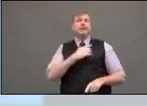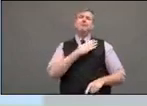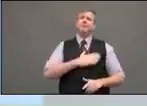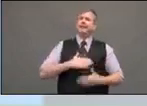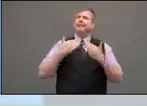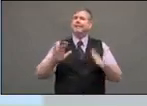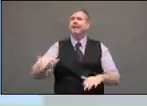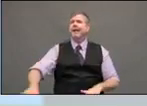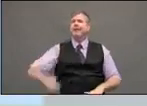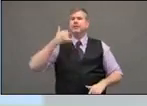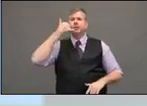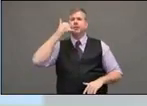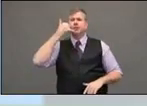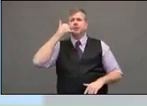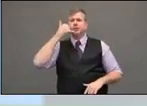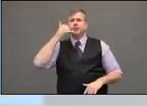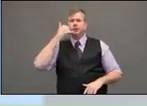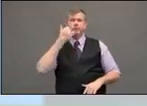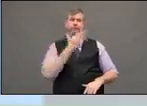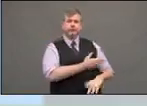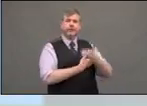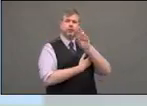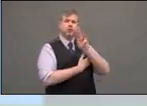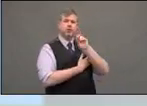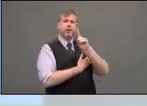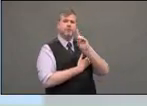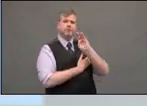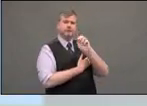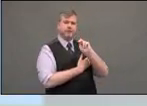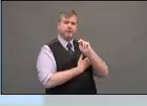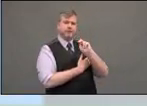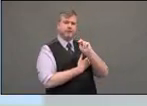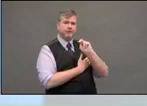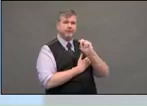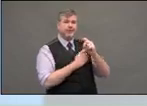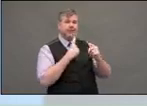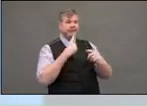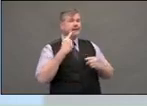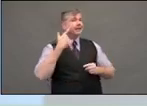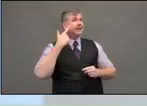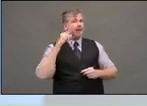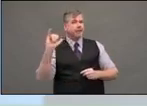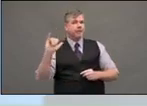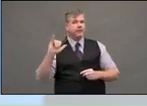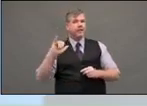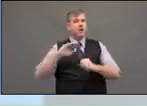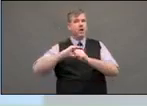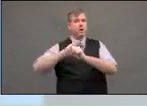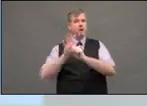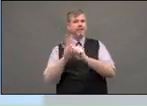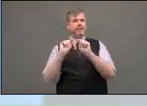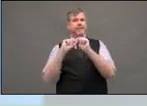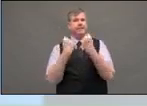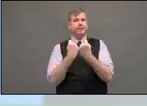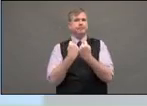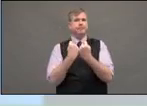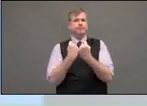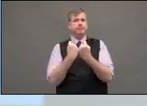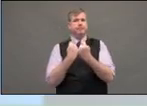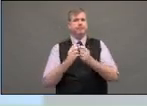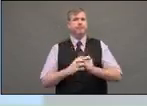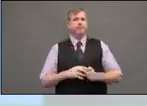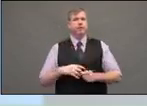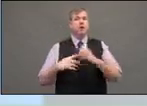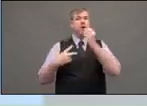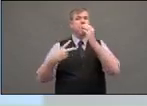Rudman said, it may be labeled as the California COVID team. It also may be a caller ID from 408 or a 916